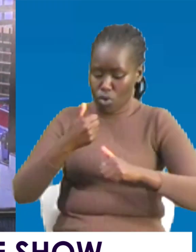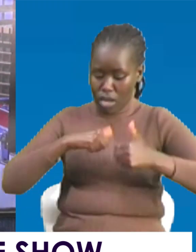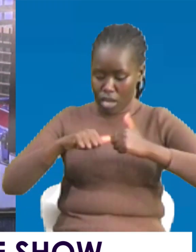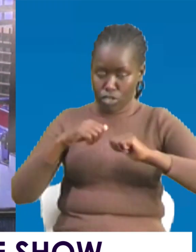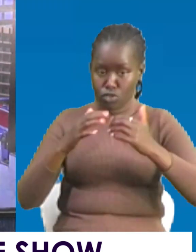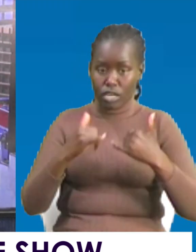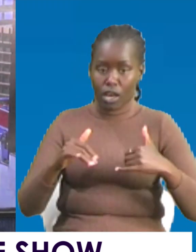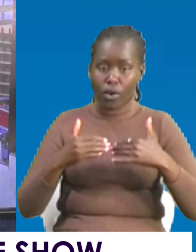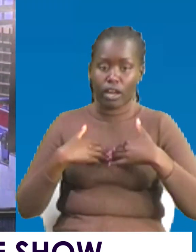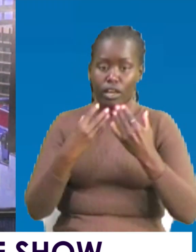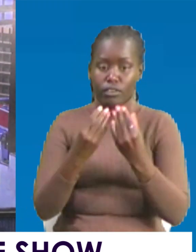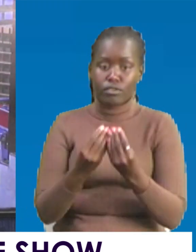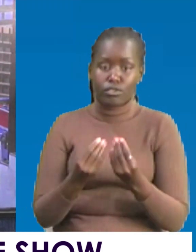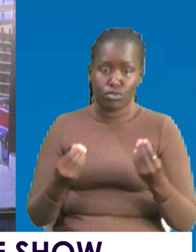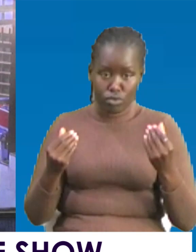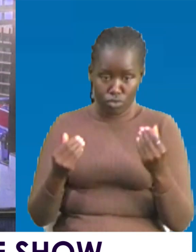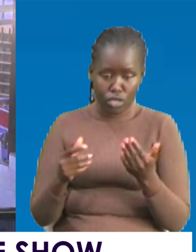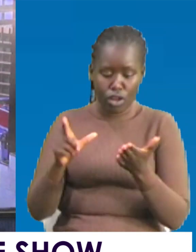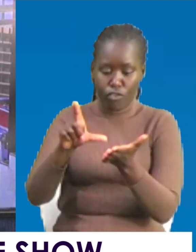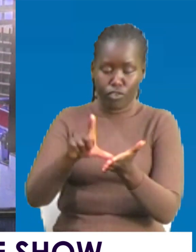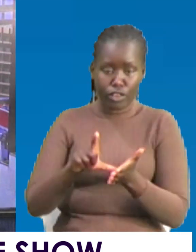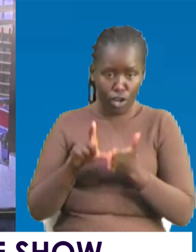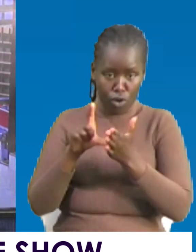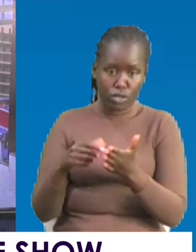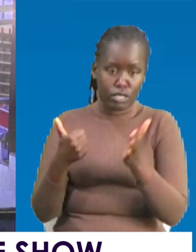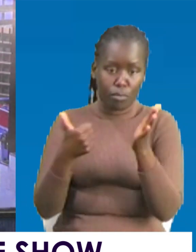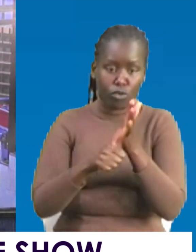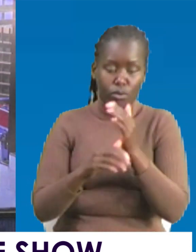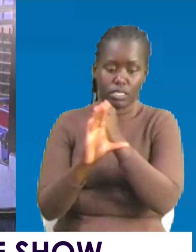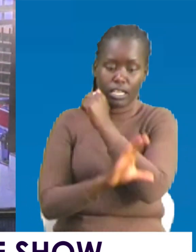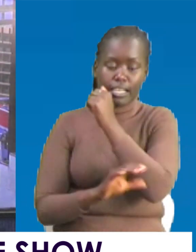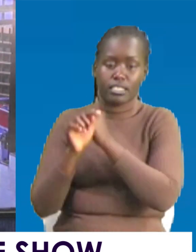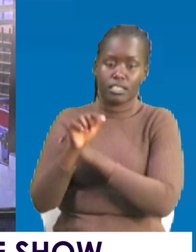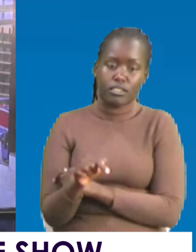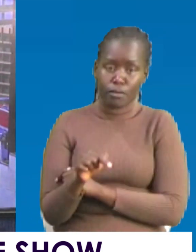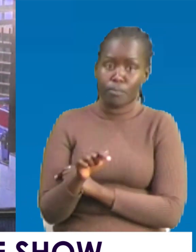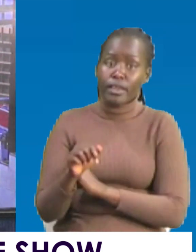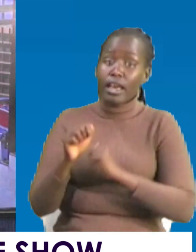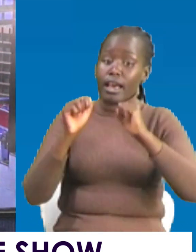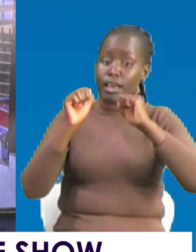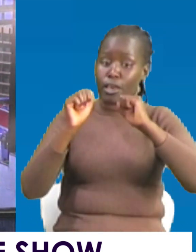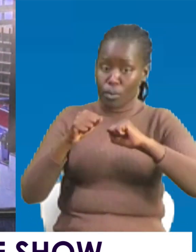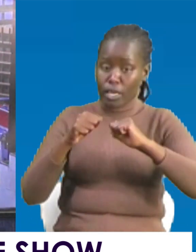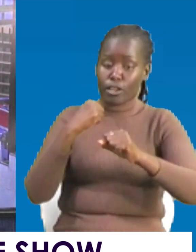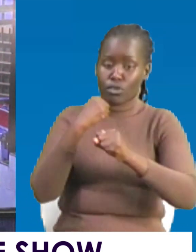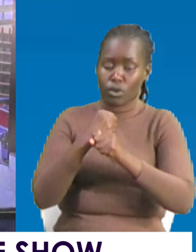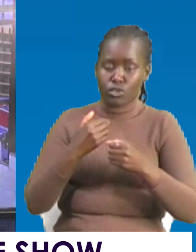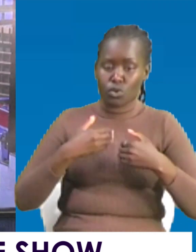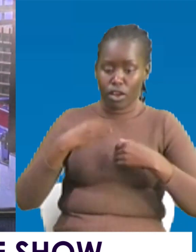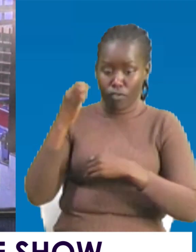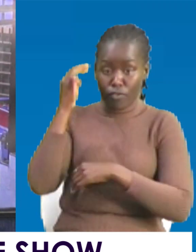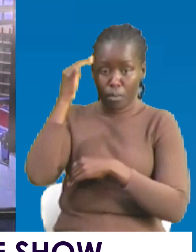with solutions for the debt problem in this country? You can do it. You can do it. You have the mind, you have